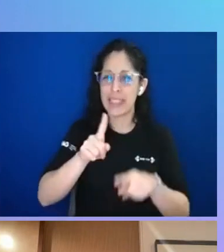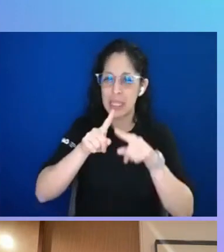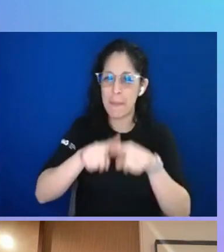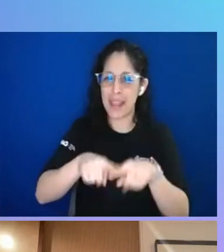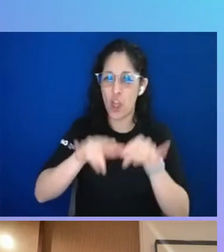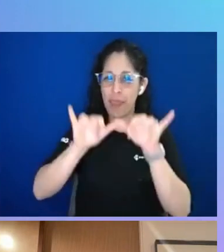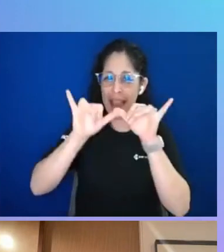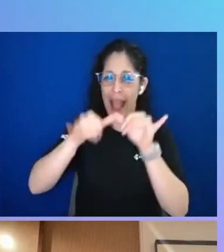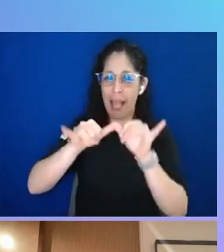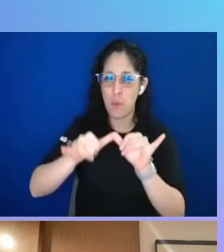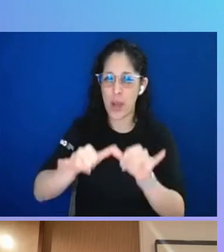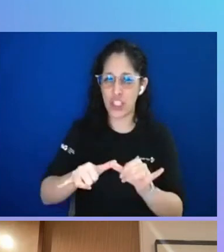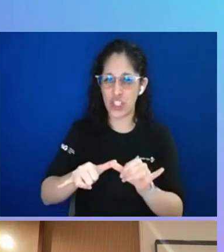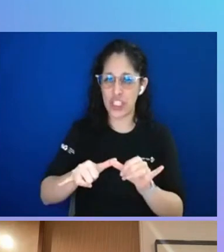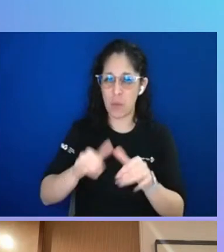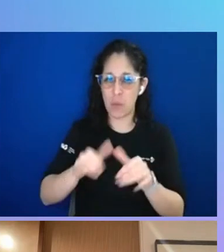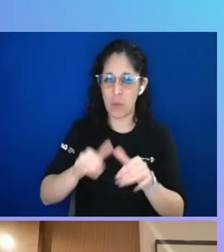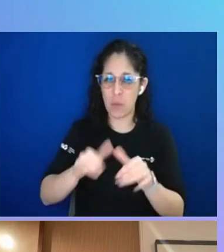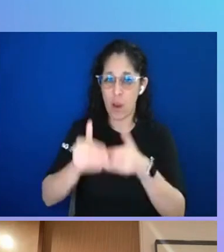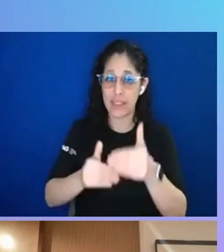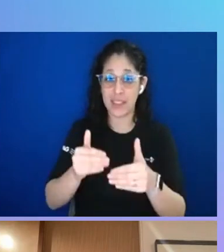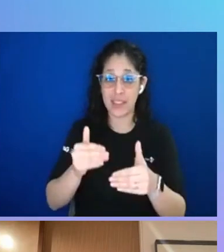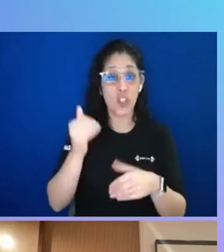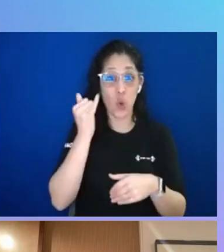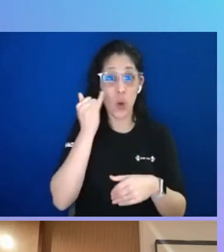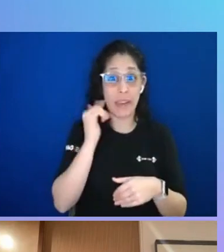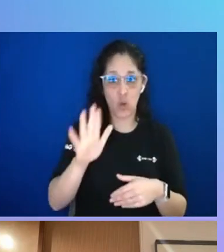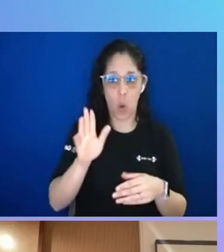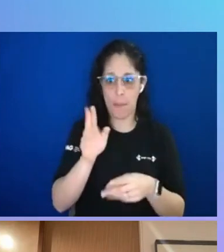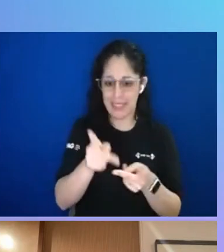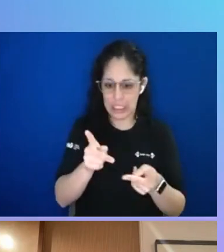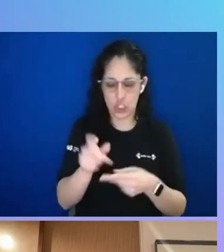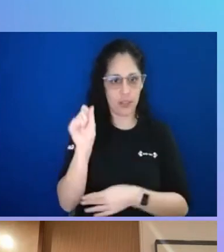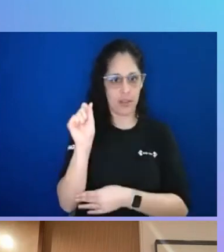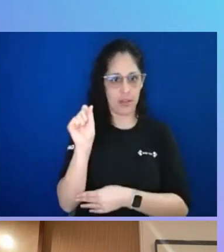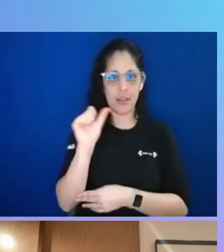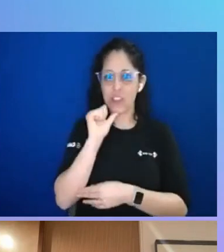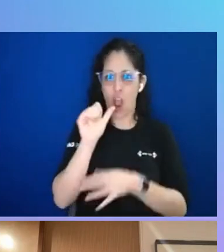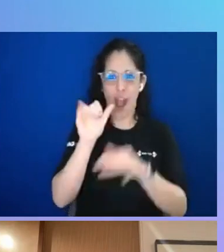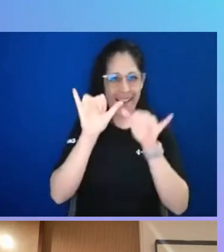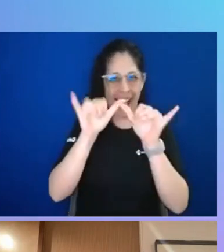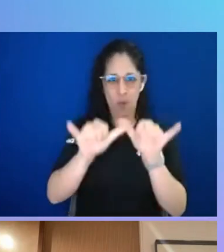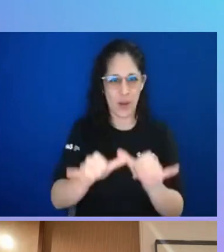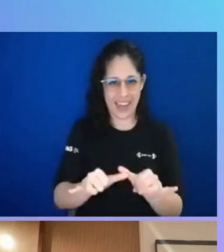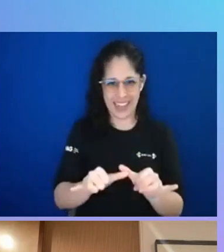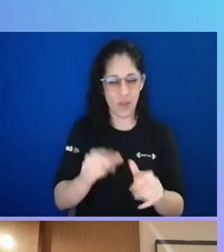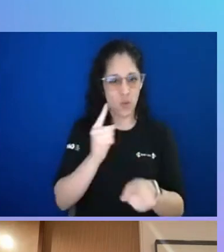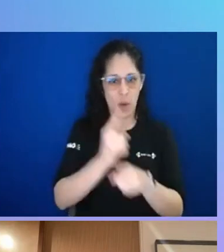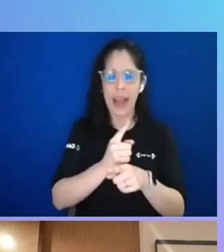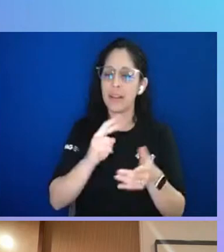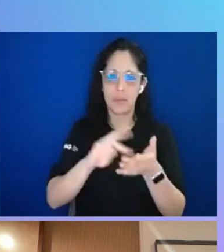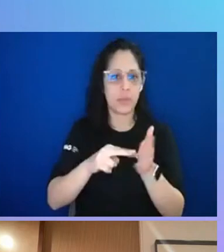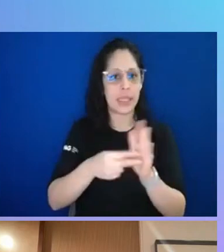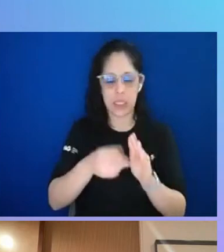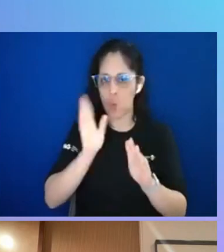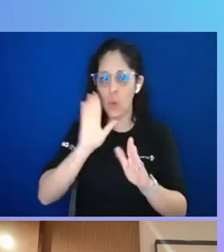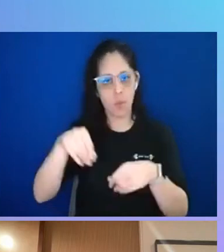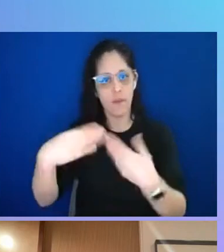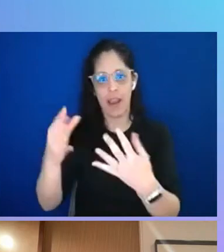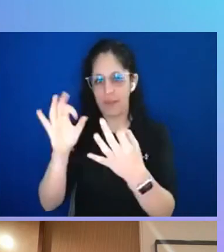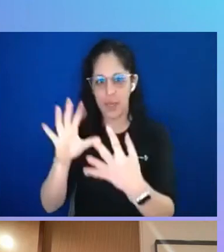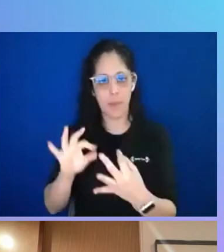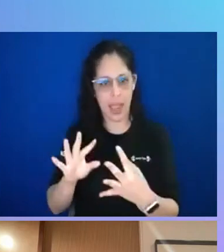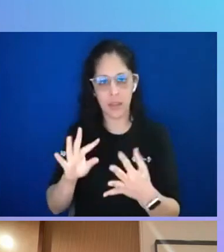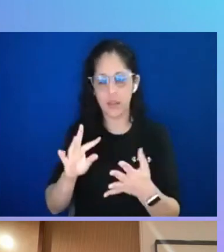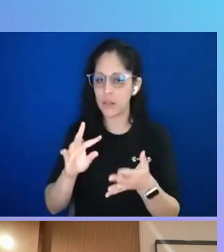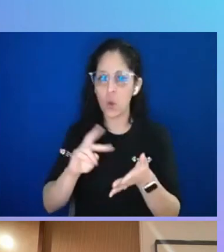Assist is not calibrated right, won't receive the same feedback, so it feels very chicken or the egg. While Form Assist is